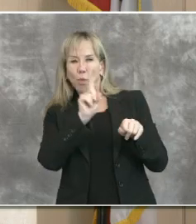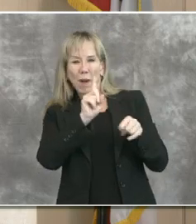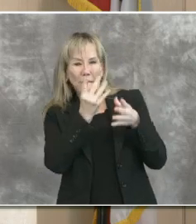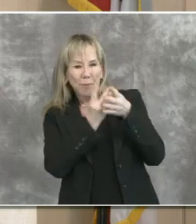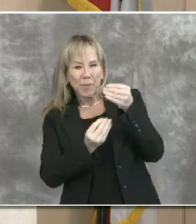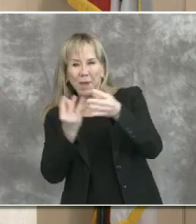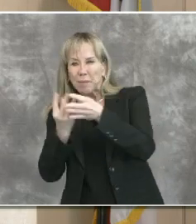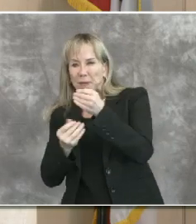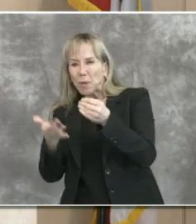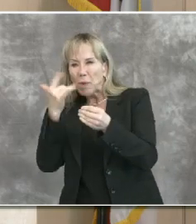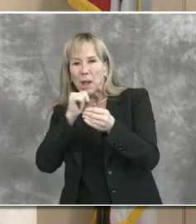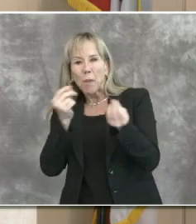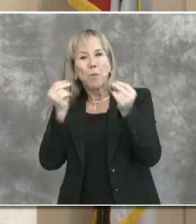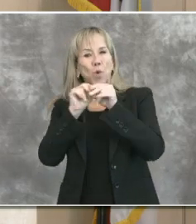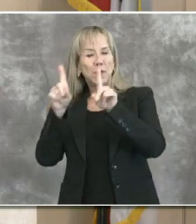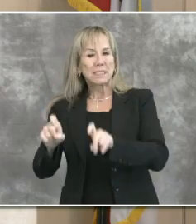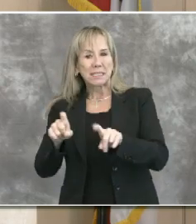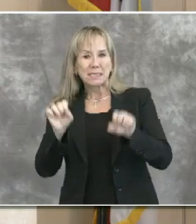testing capability.